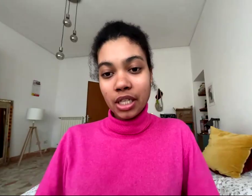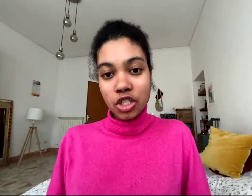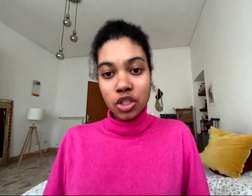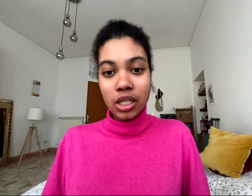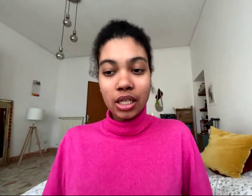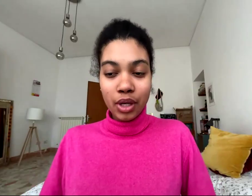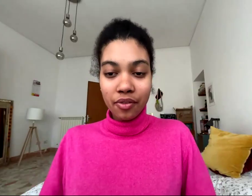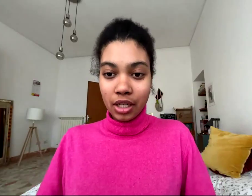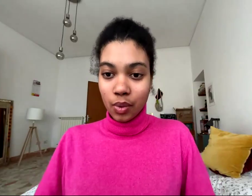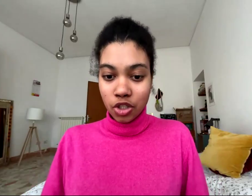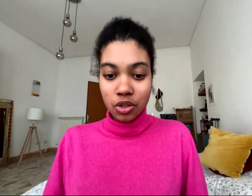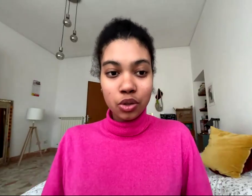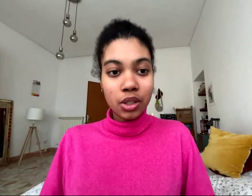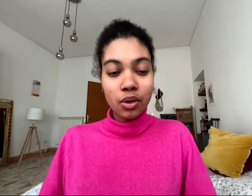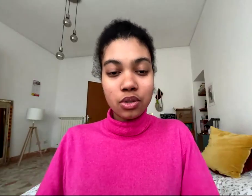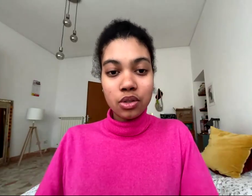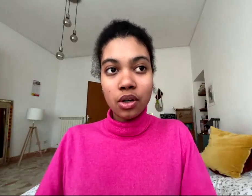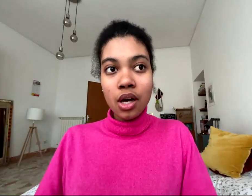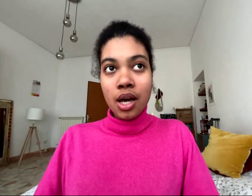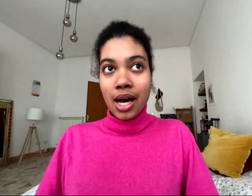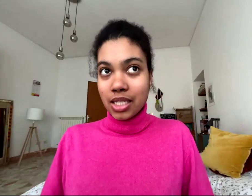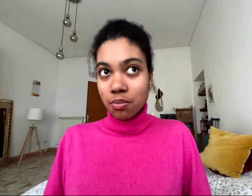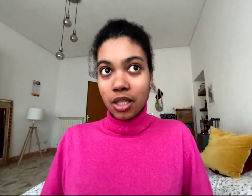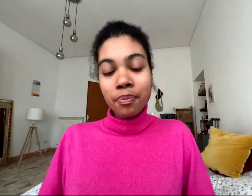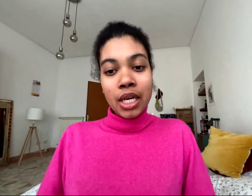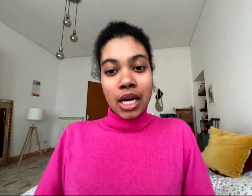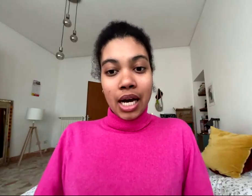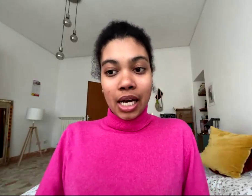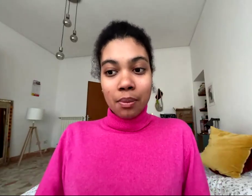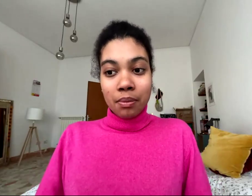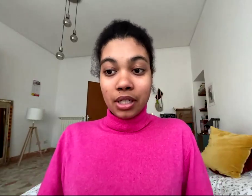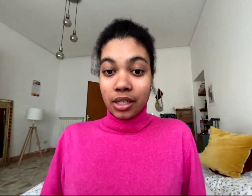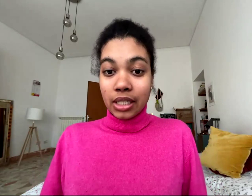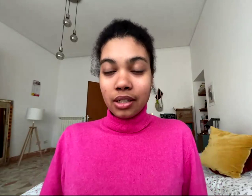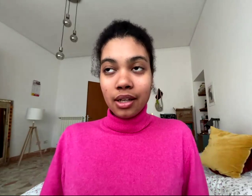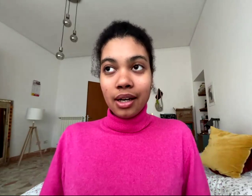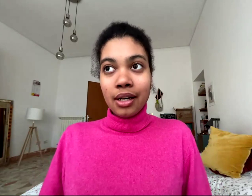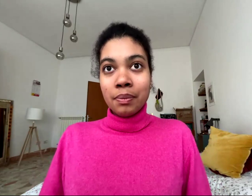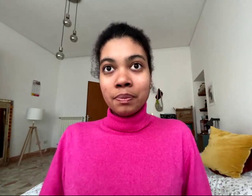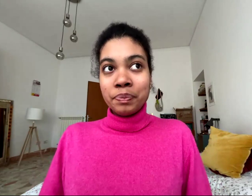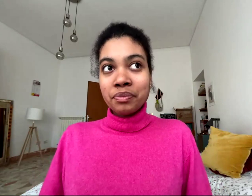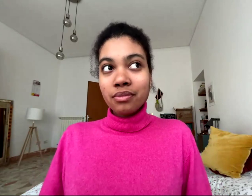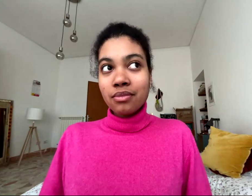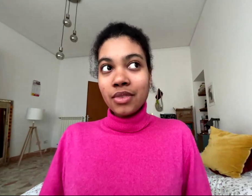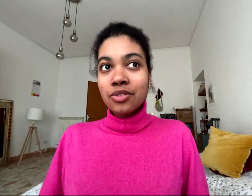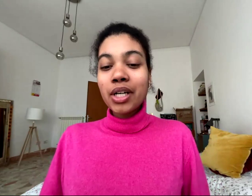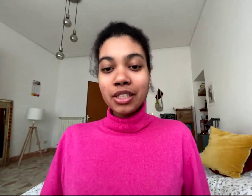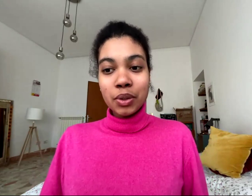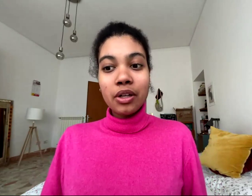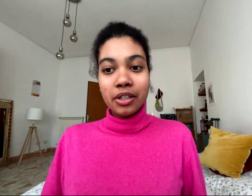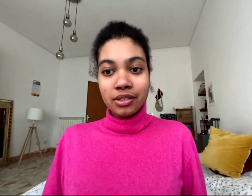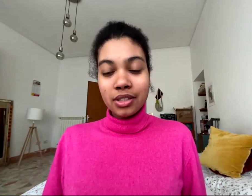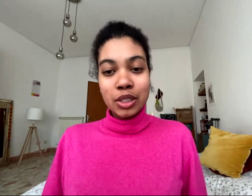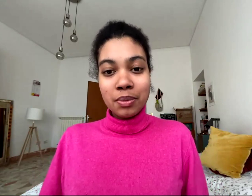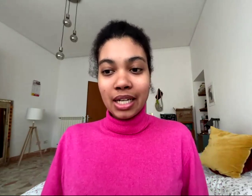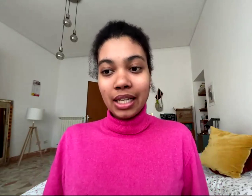with the application, and if you have any question, you can also ask me. I'm hearing, I'm trying